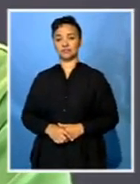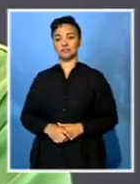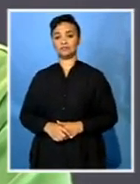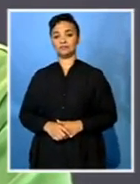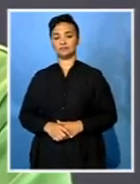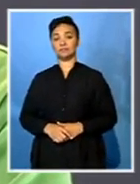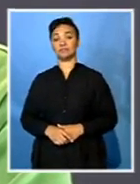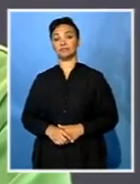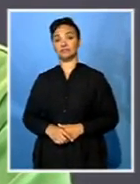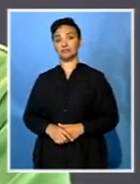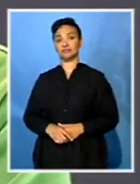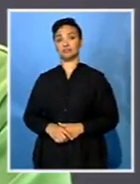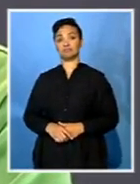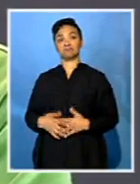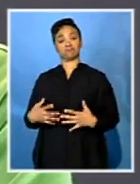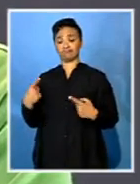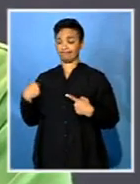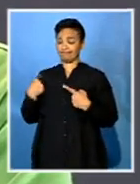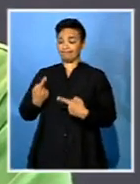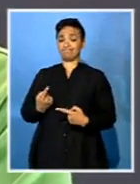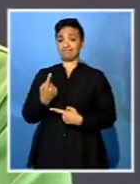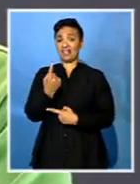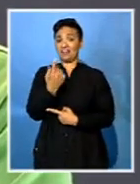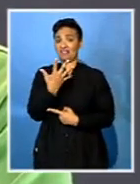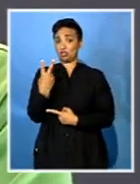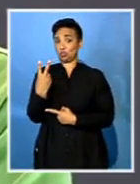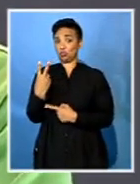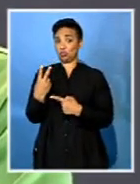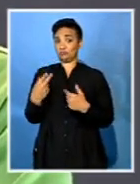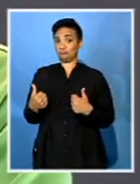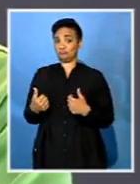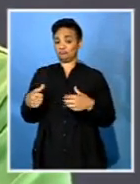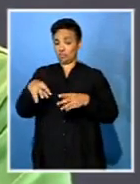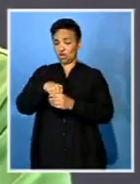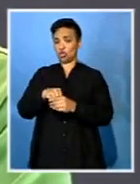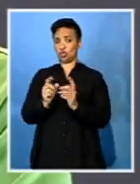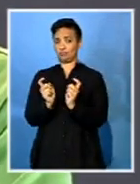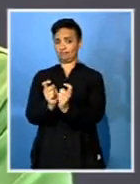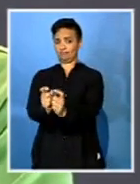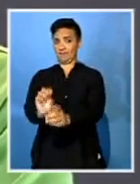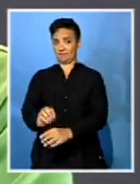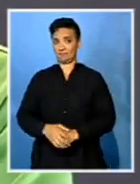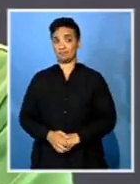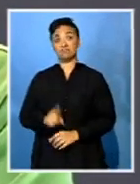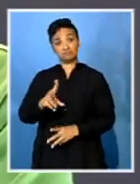played, you know, 52 games in one season. He was part of the treble back-to-back.